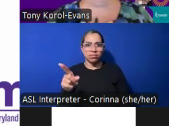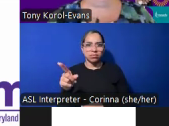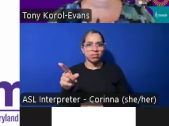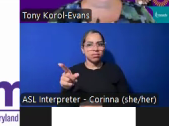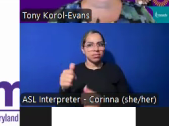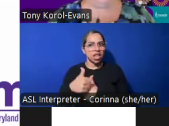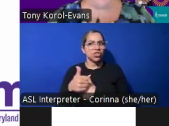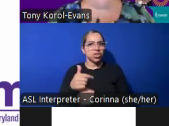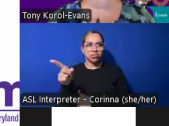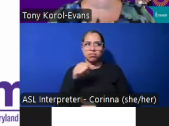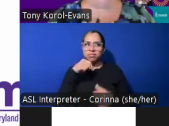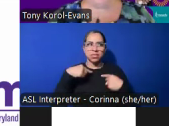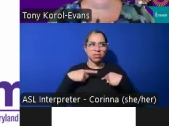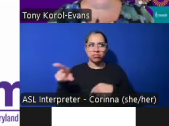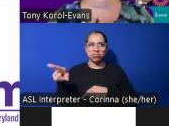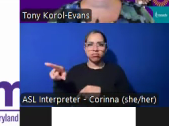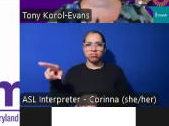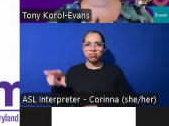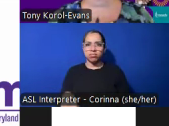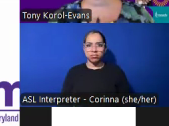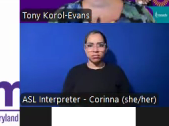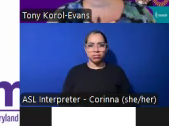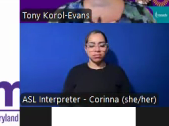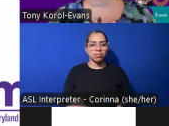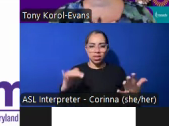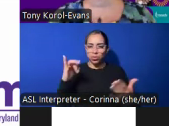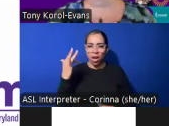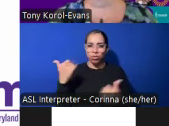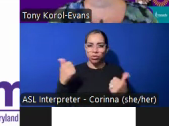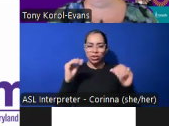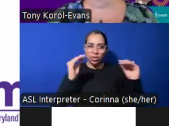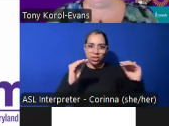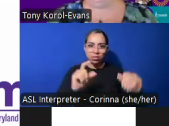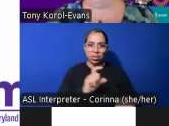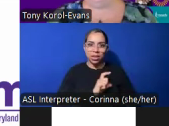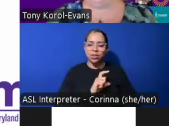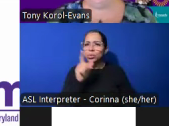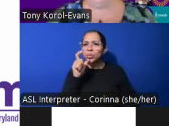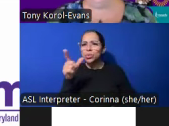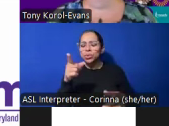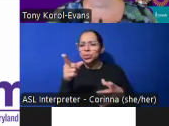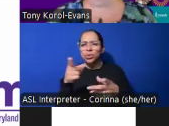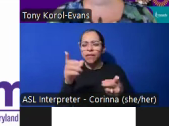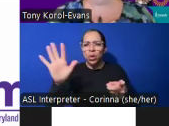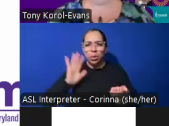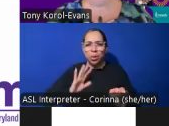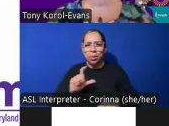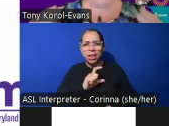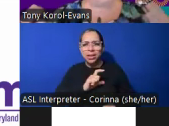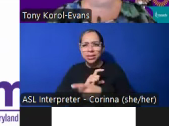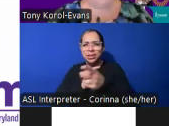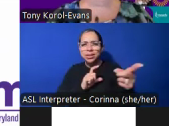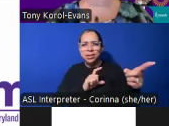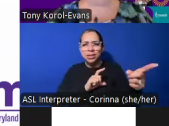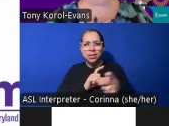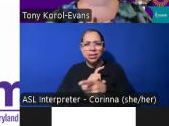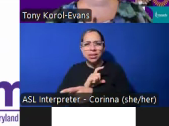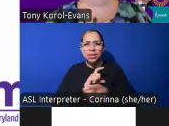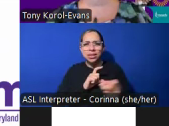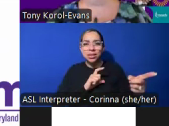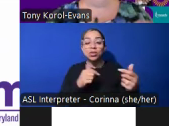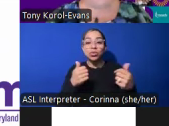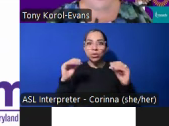why we try to teach, police. Who's I have my former police officer in here, where we teach primary